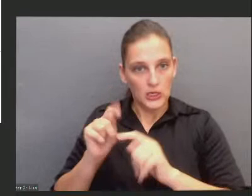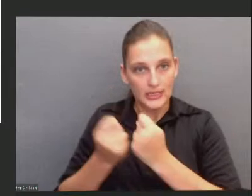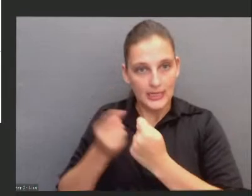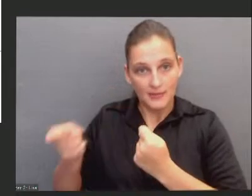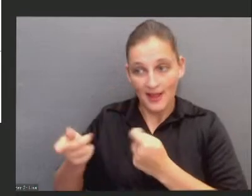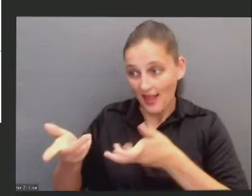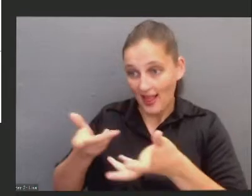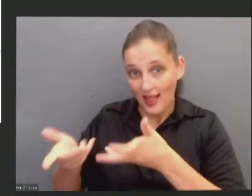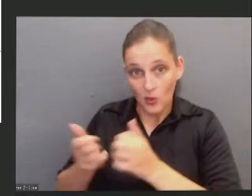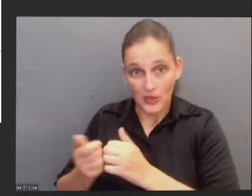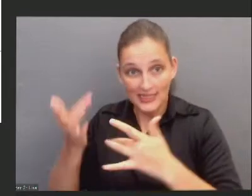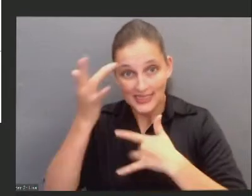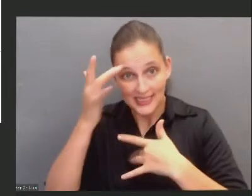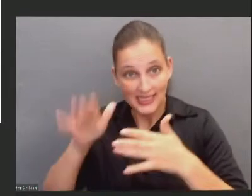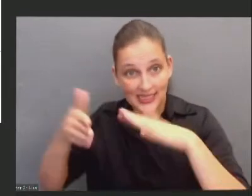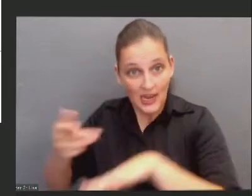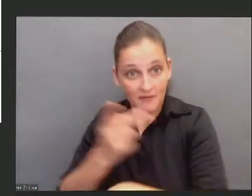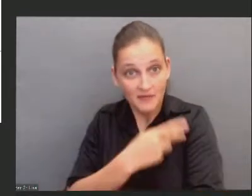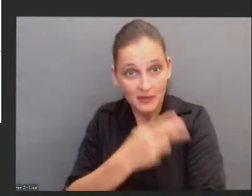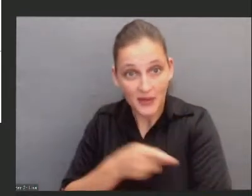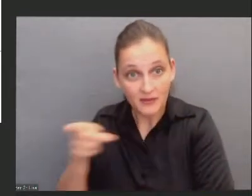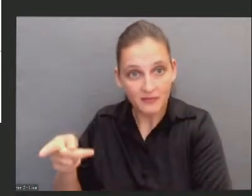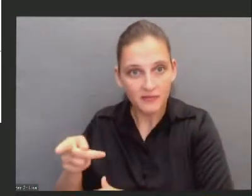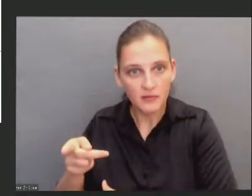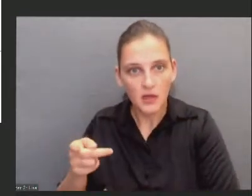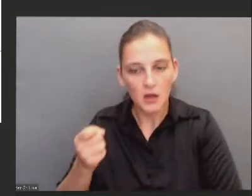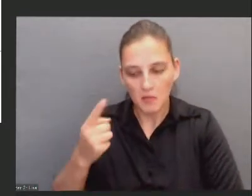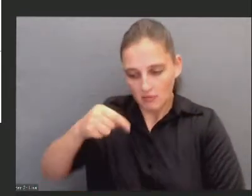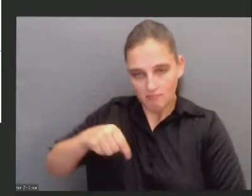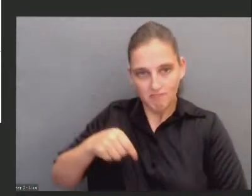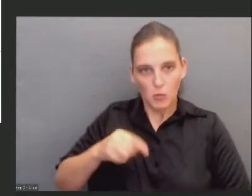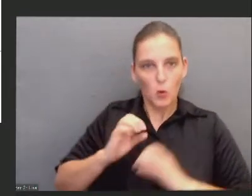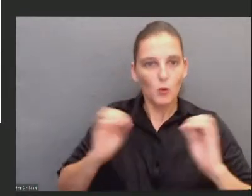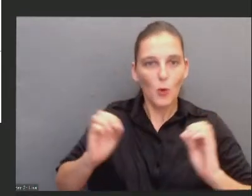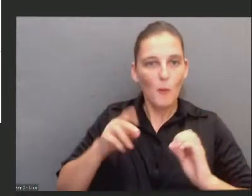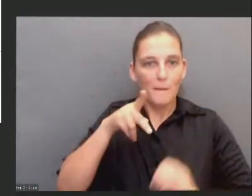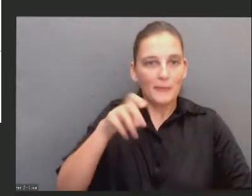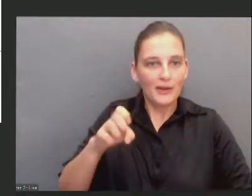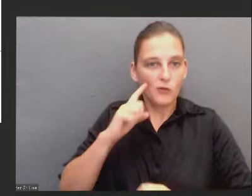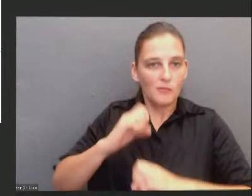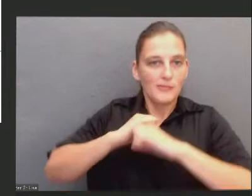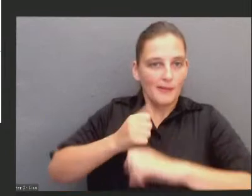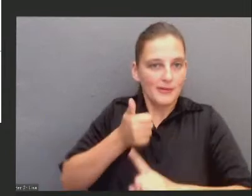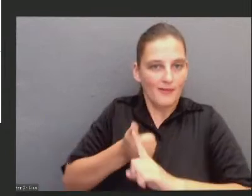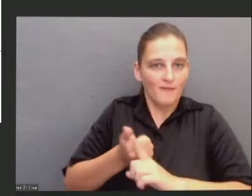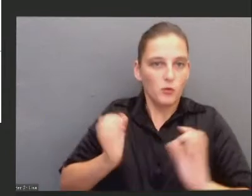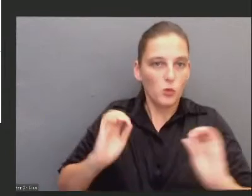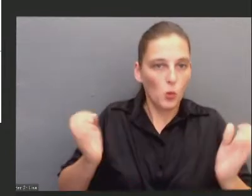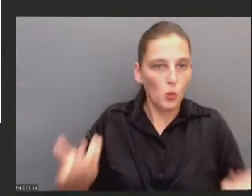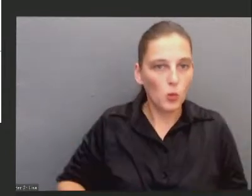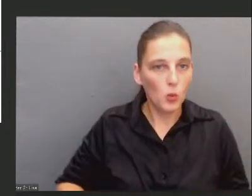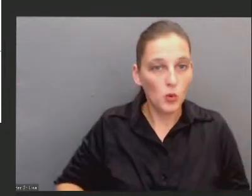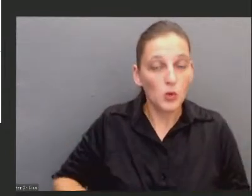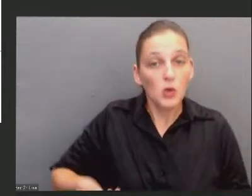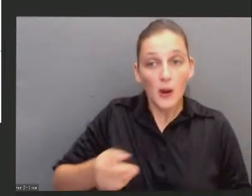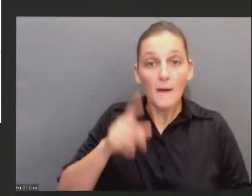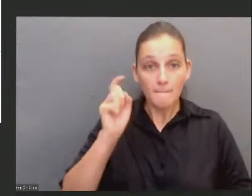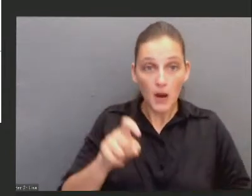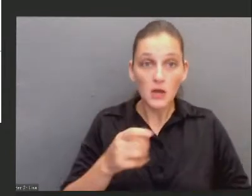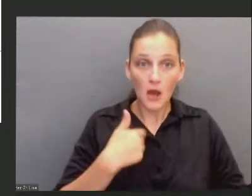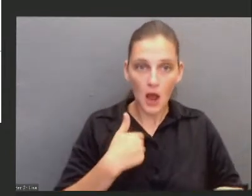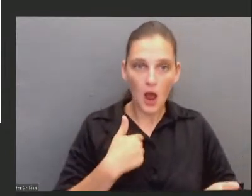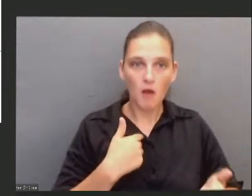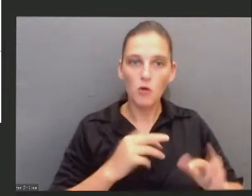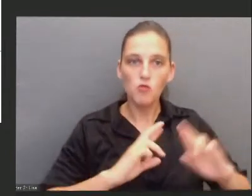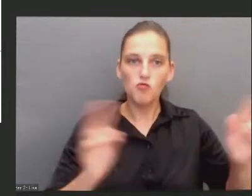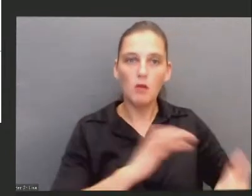the resources necessary to protect themselves. Having sufficient reserves and the ability to domestically produce